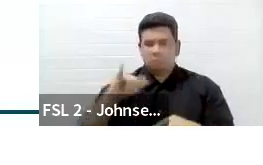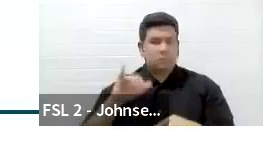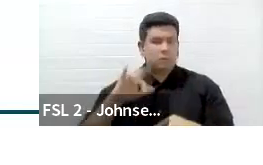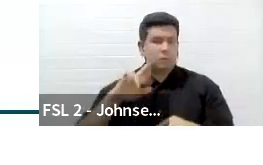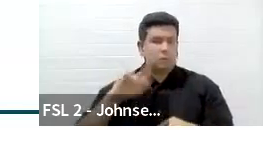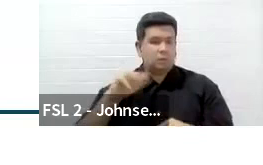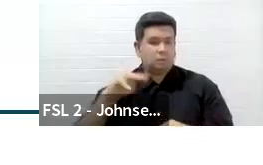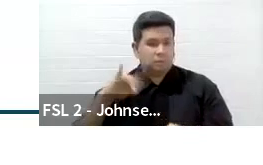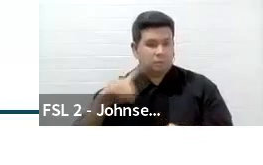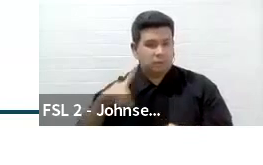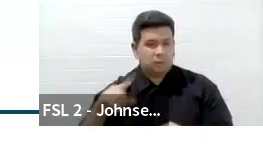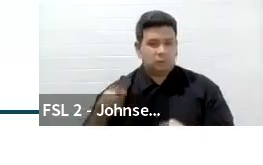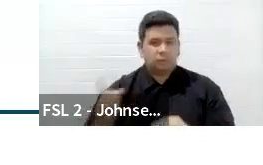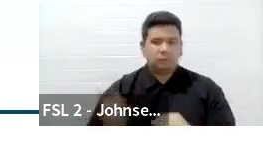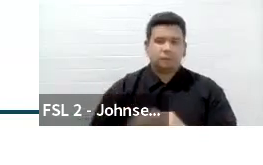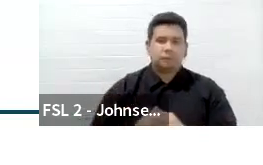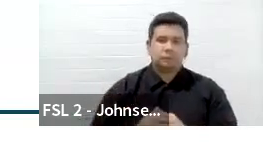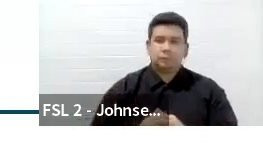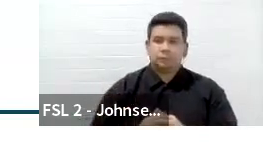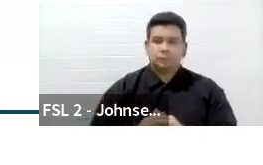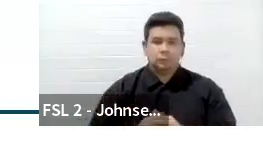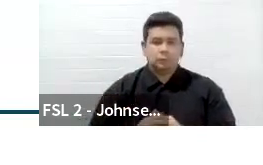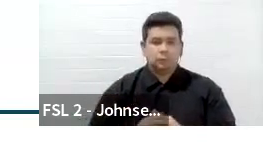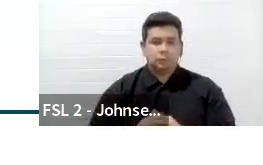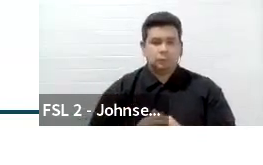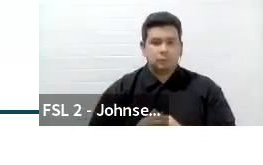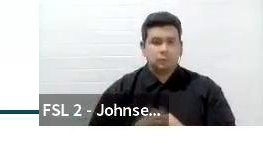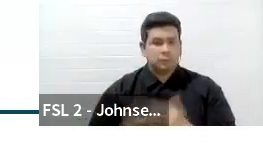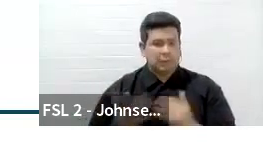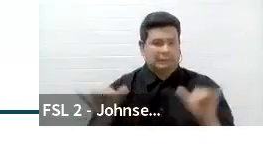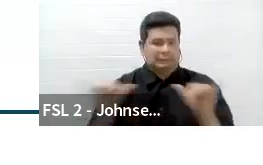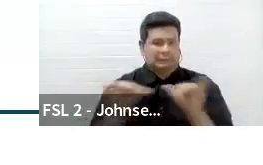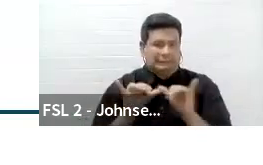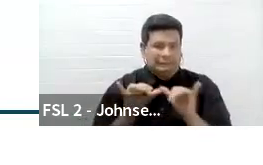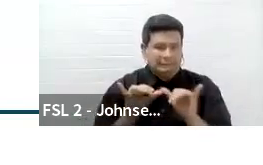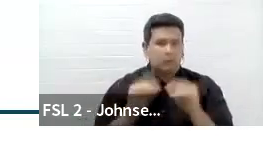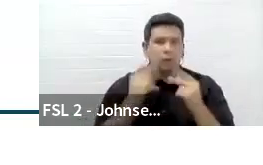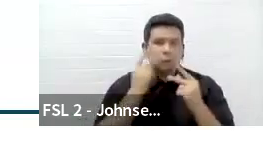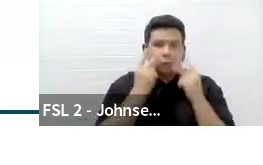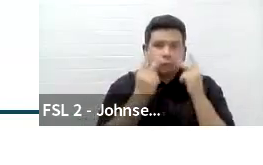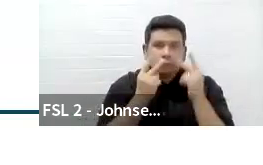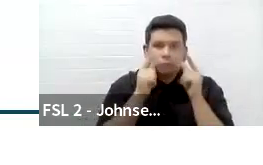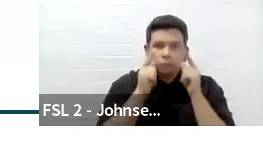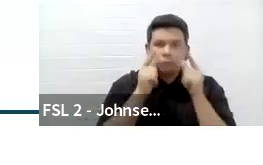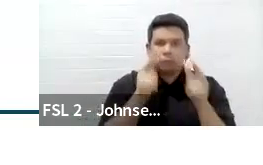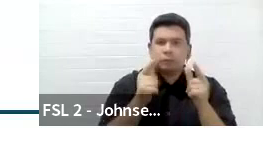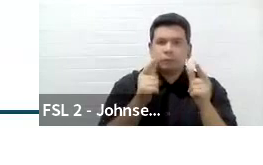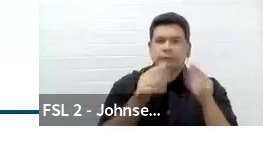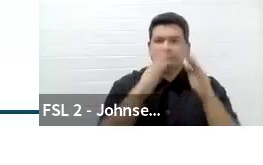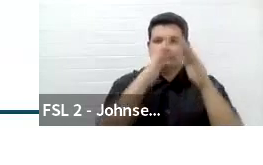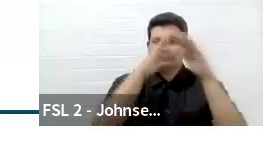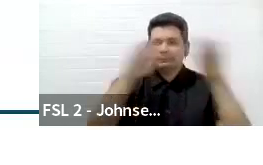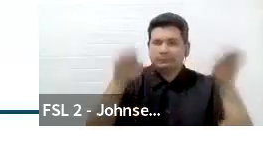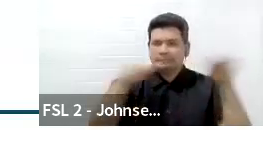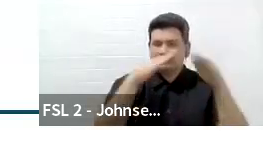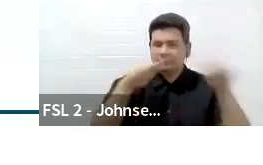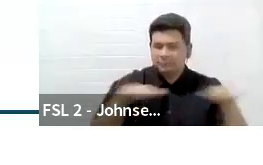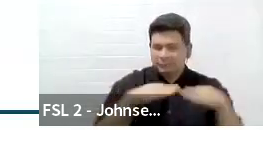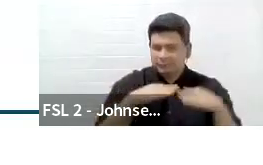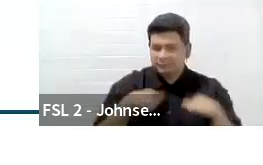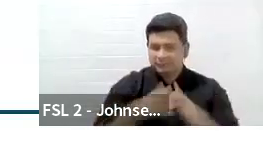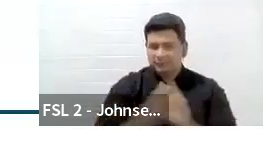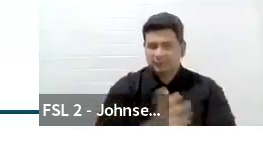remain the same. It's like the trunk of a Christmas tree if the trend continues. But if it will bounce back, then this will be